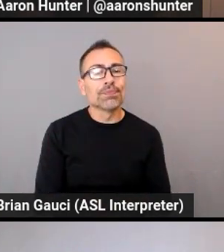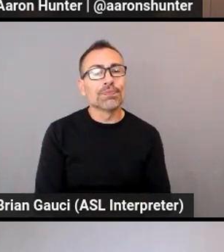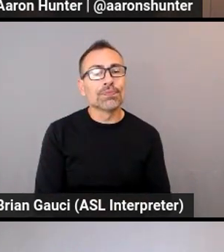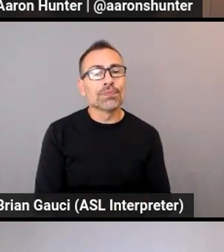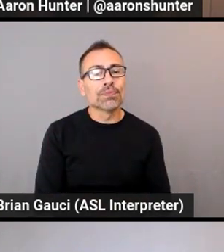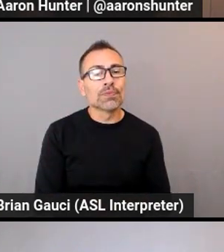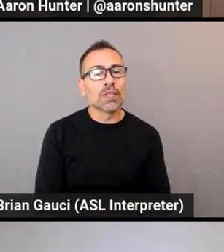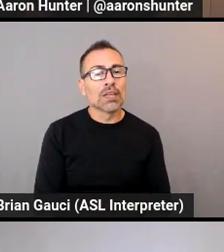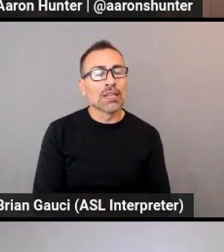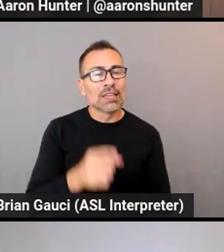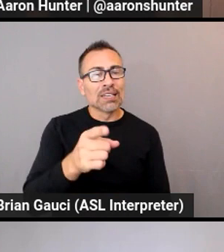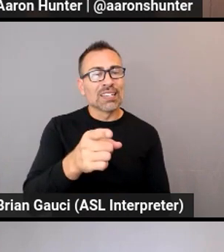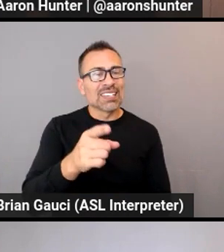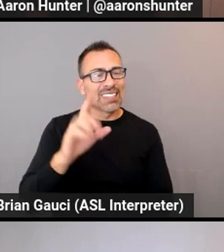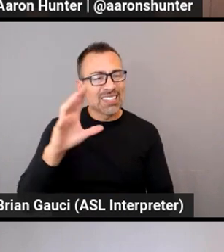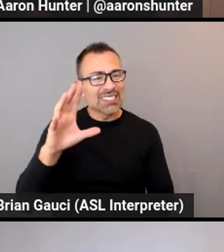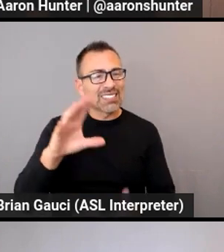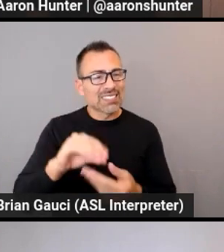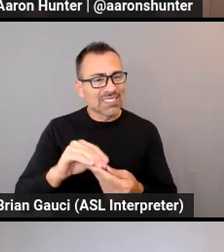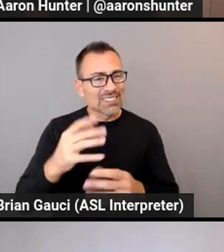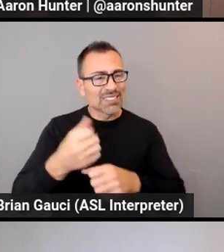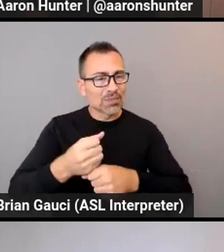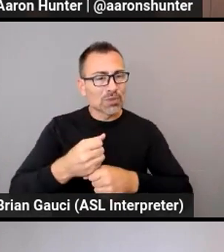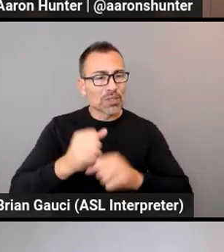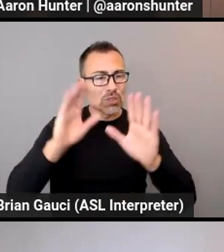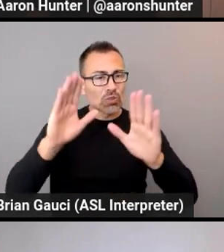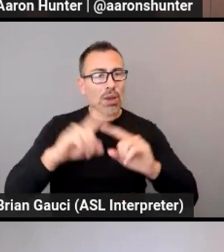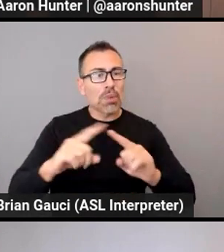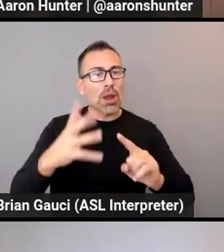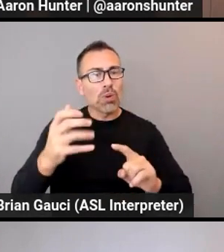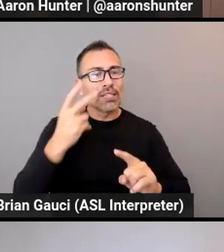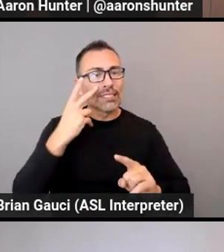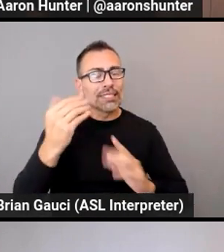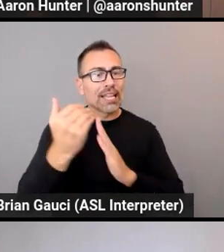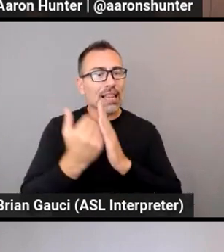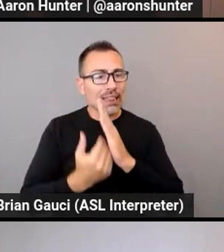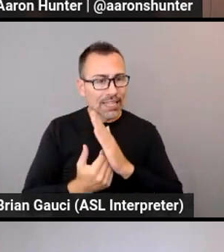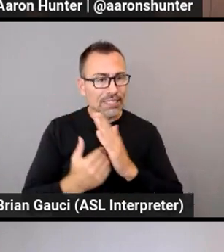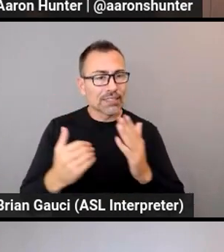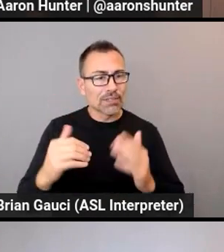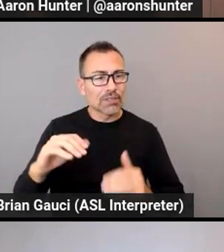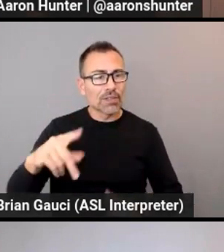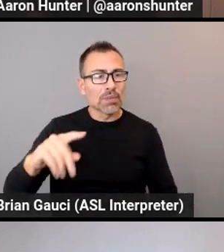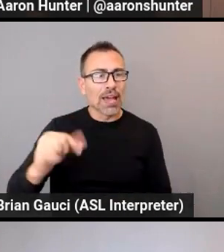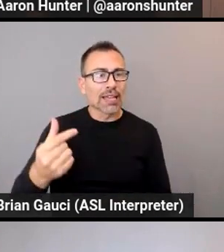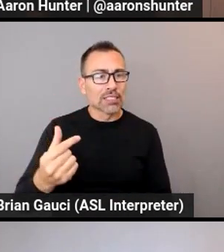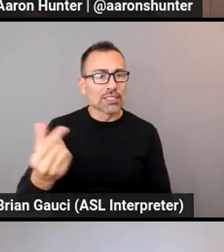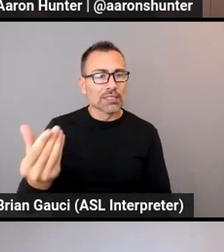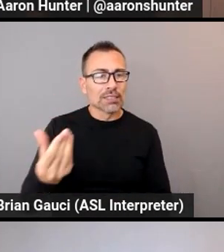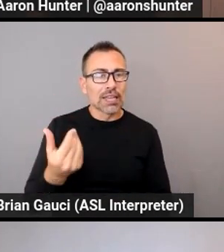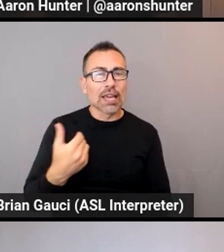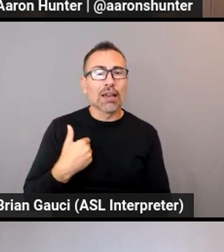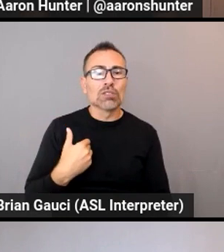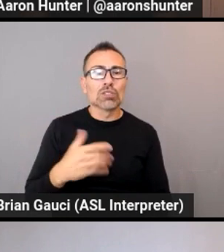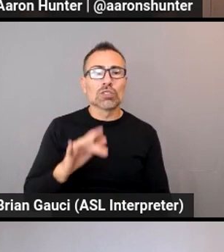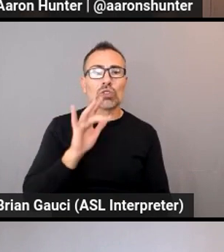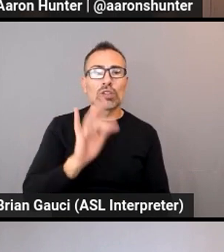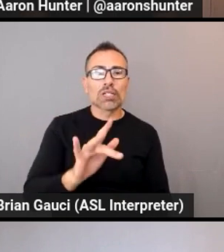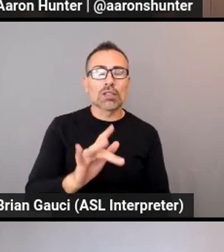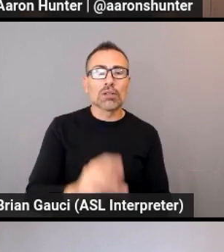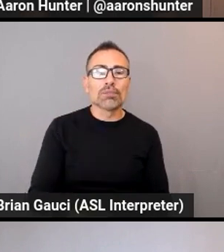this summary is great, but I also want to see all the list of packages that I have, right? So once you click on